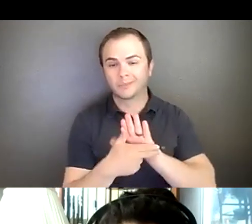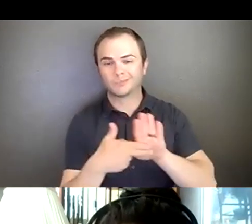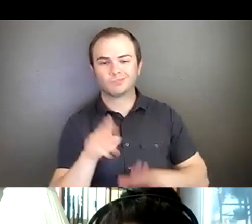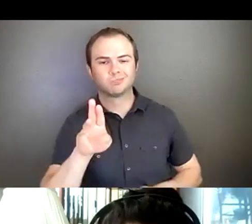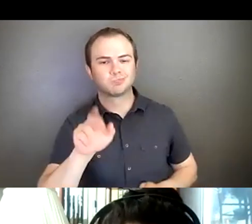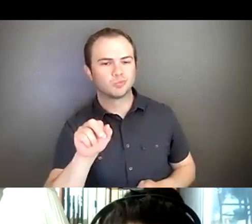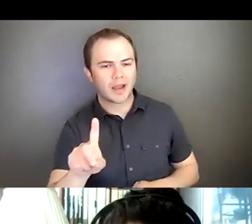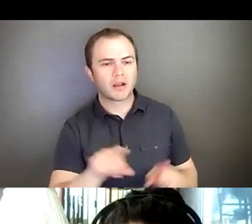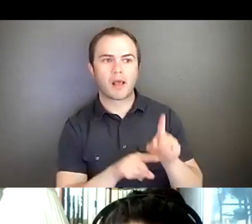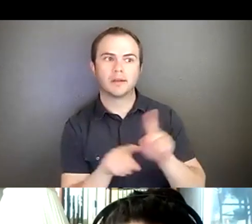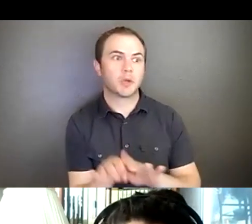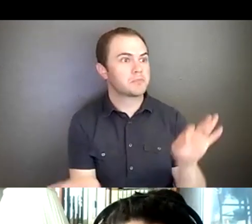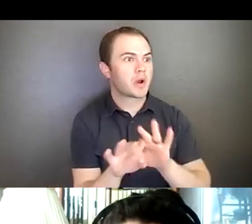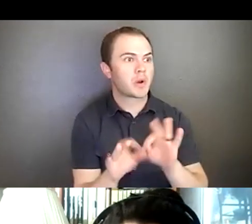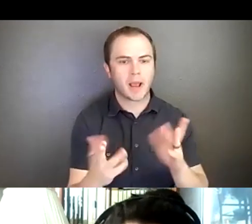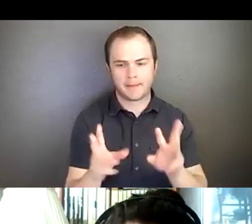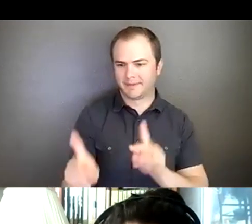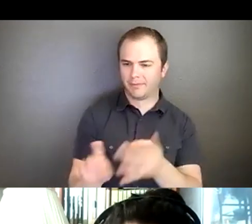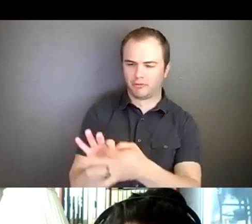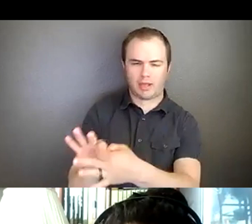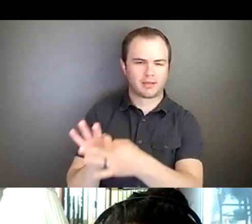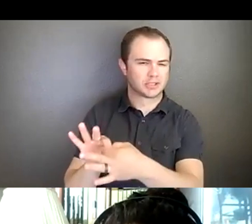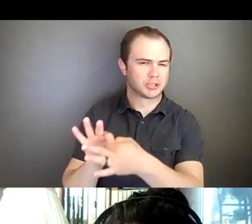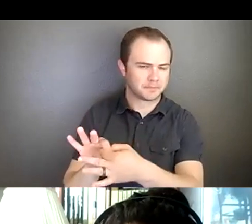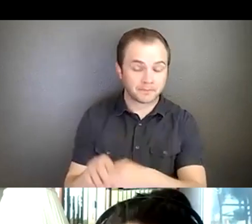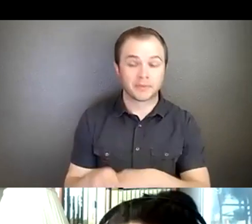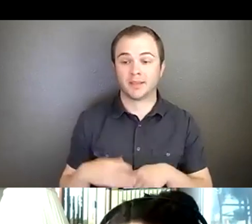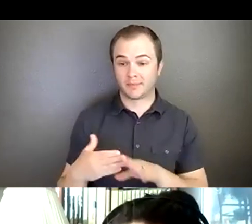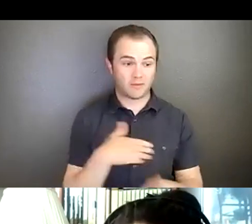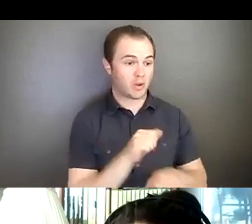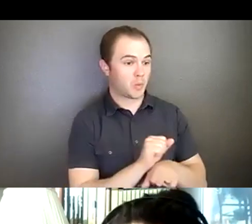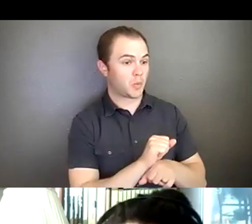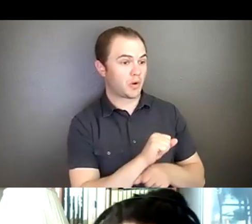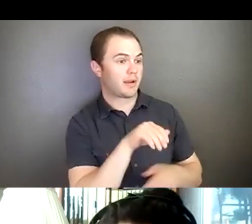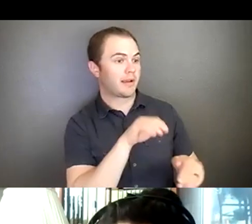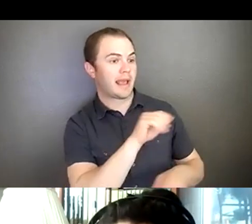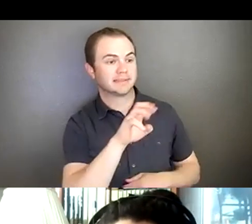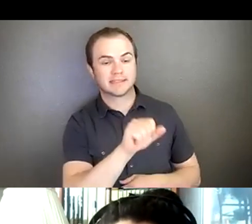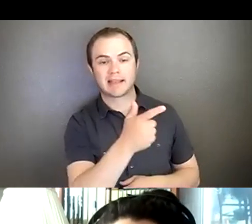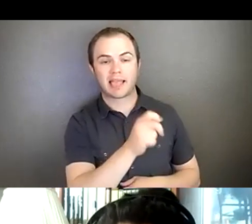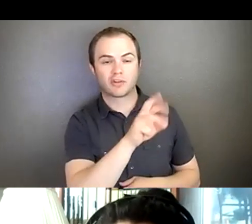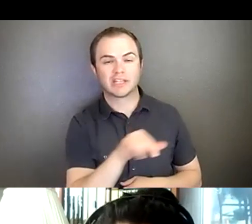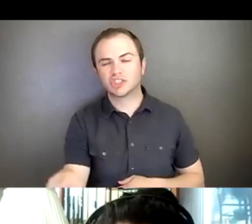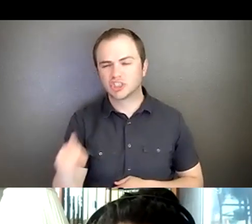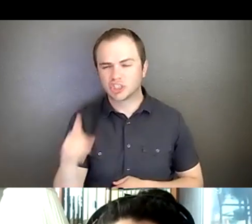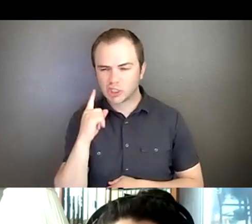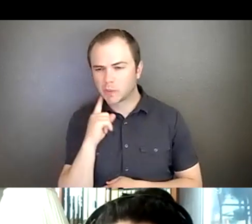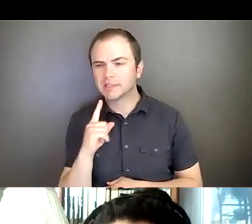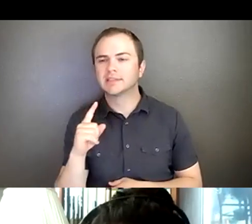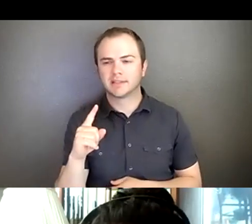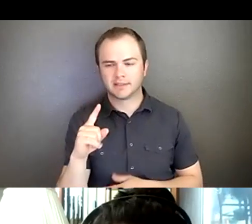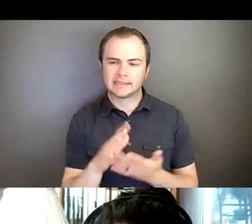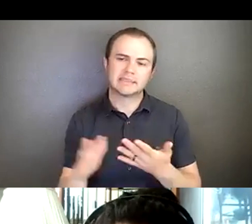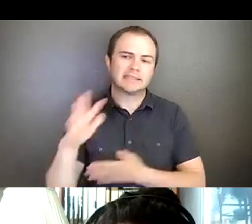human relationships. Prior to her work at Access Gallery, Amy was a senior graphic designer for a global design firm